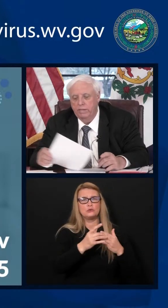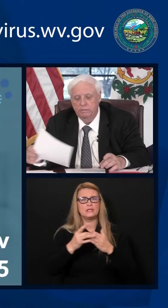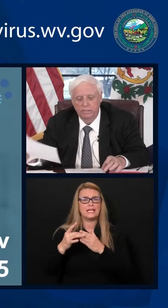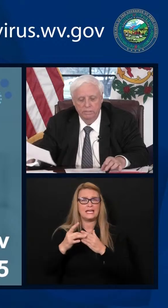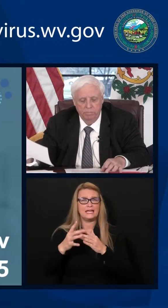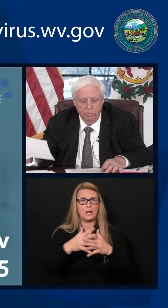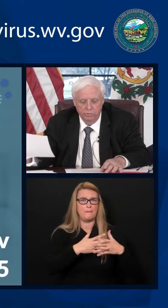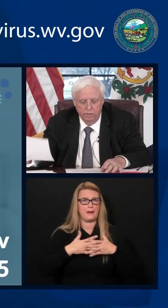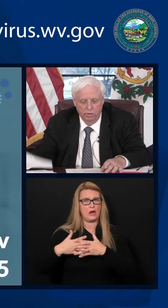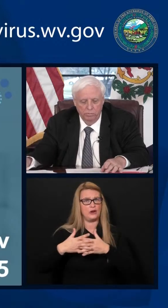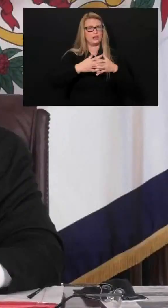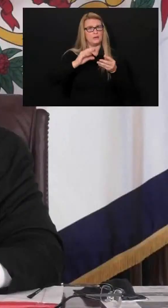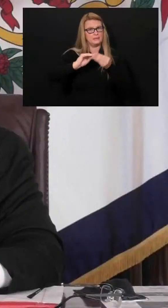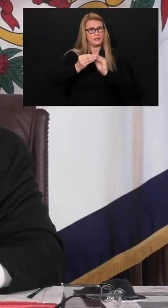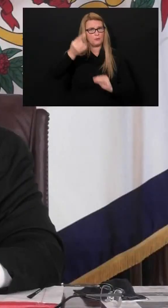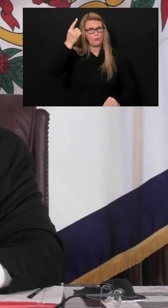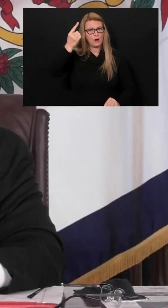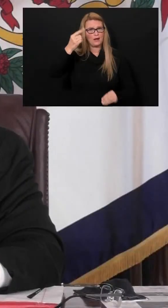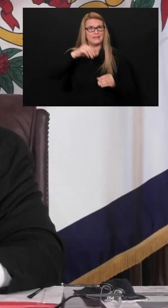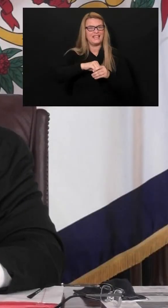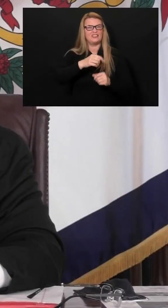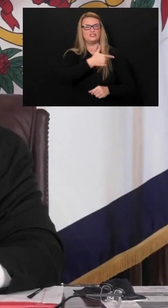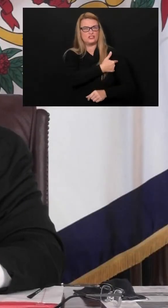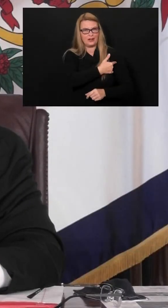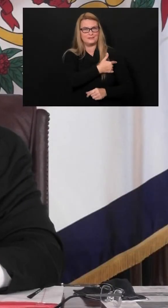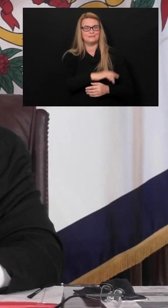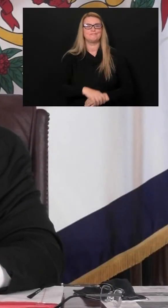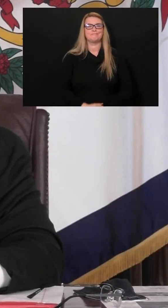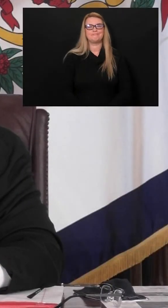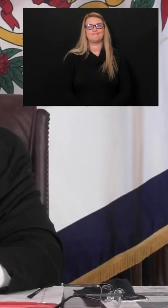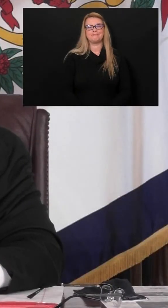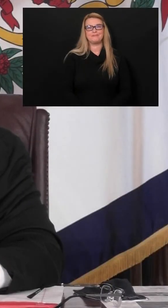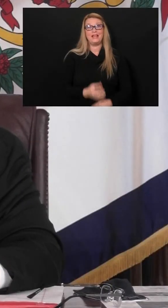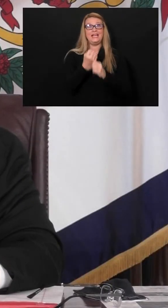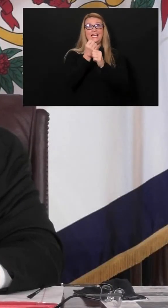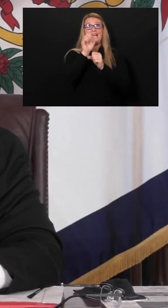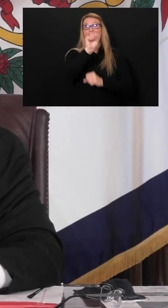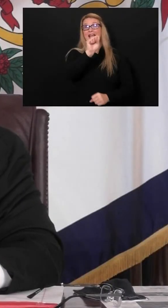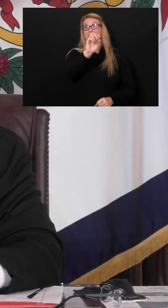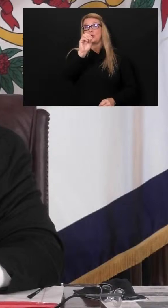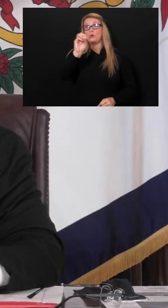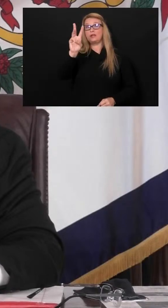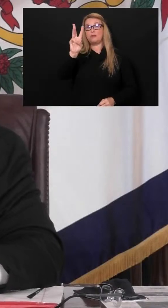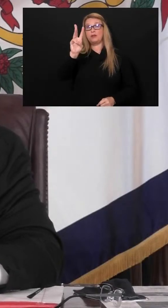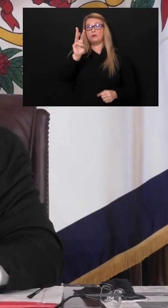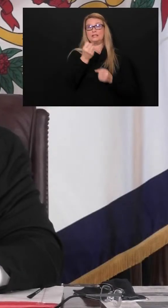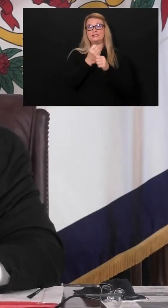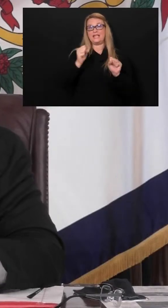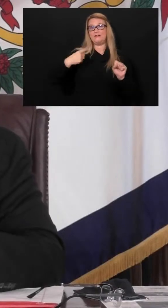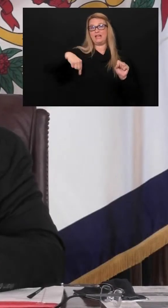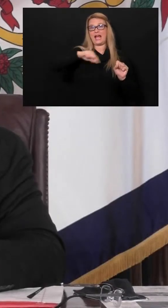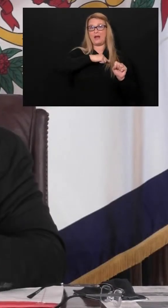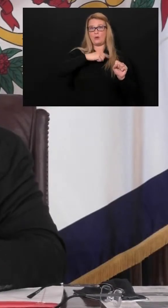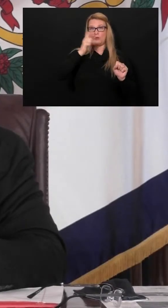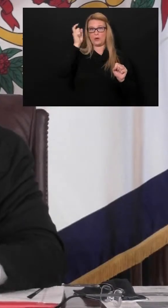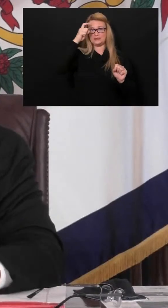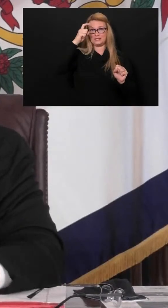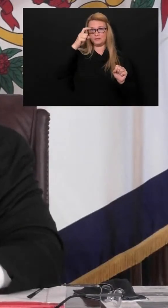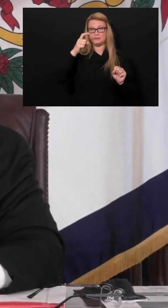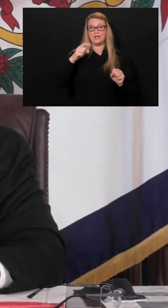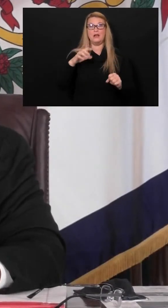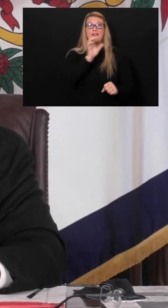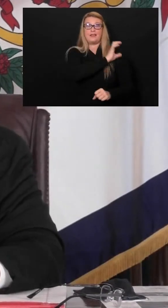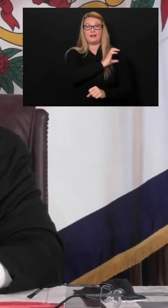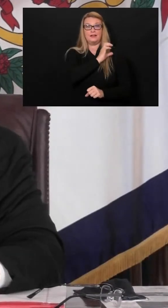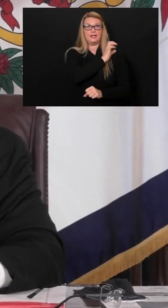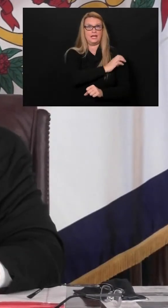our vaccines in people's arms. In saving our wisdom, the community vaccination clinics, boy,